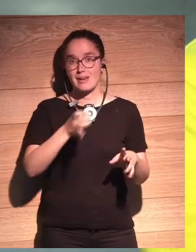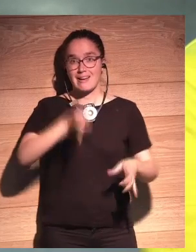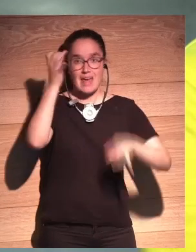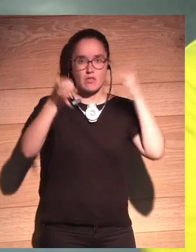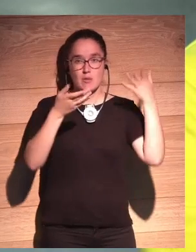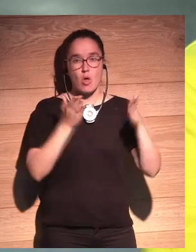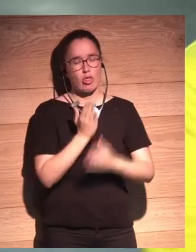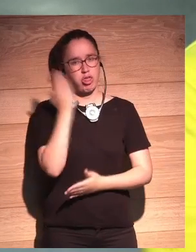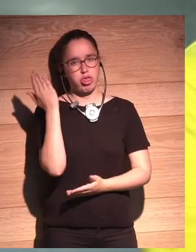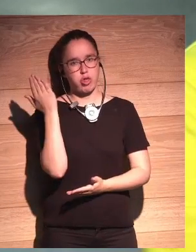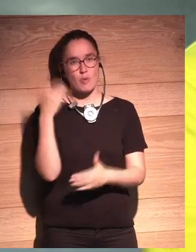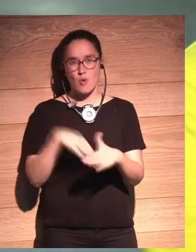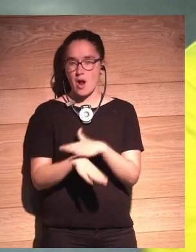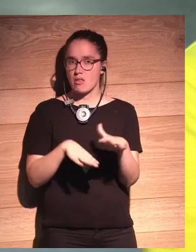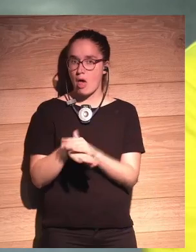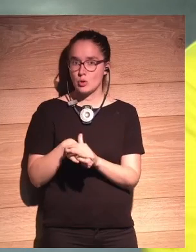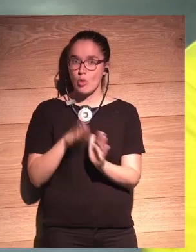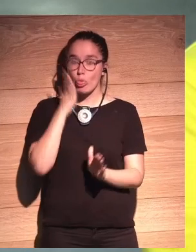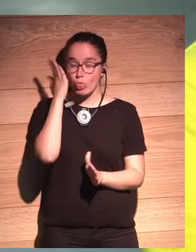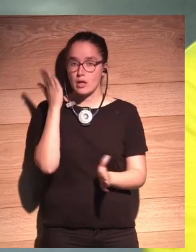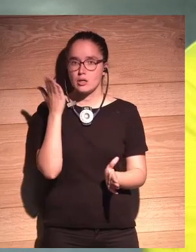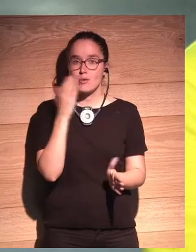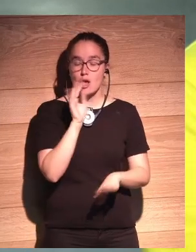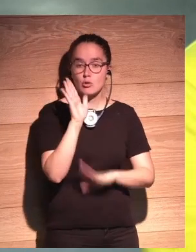the innovation and creation spirit